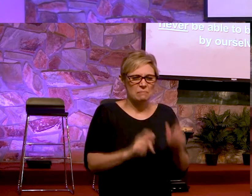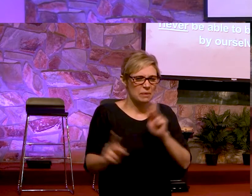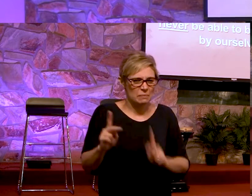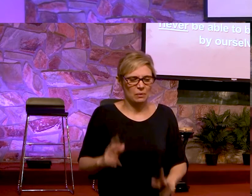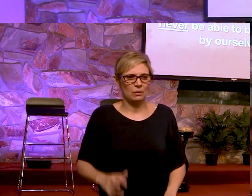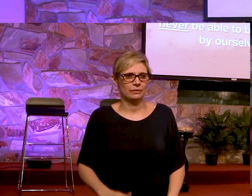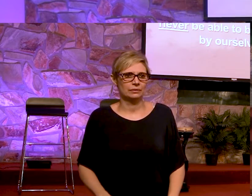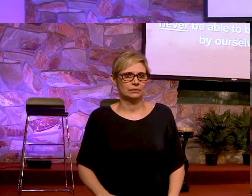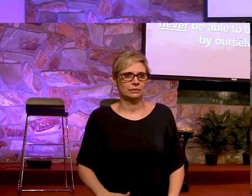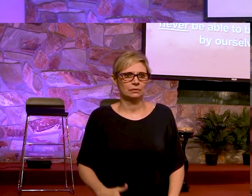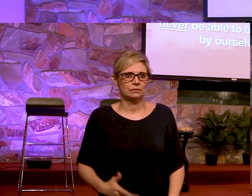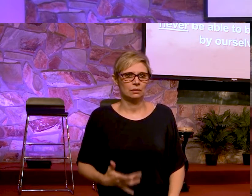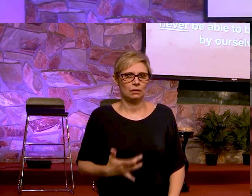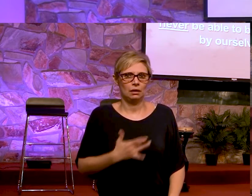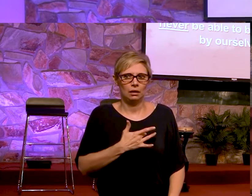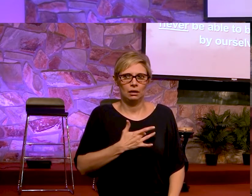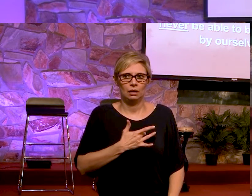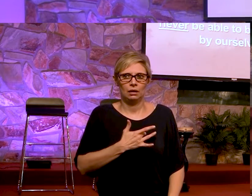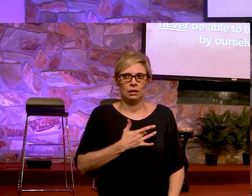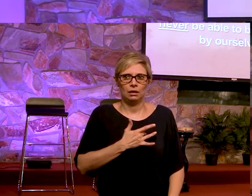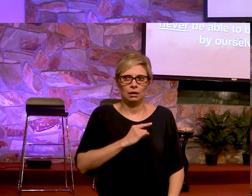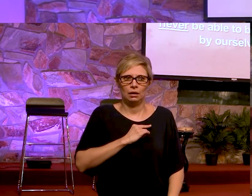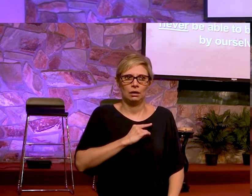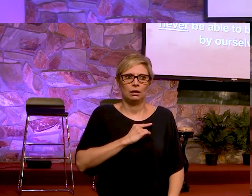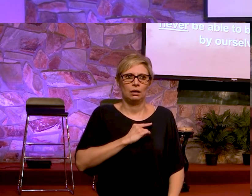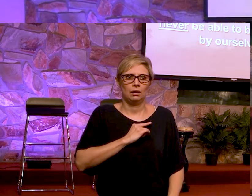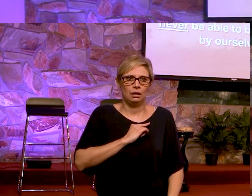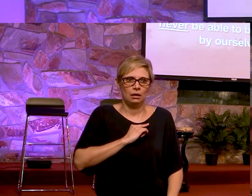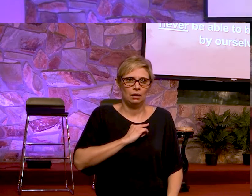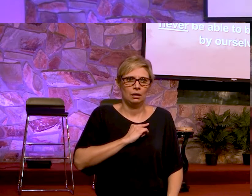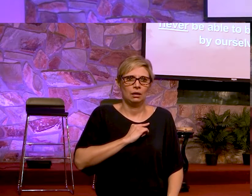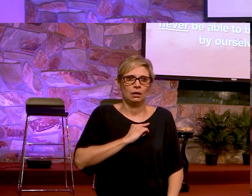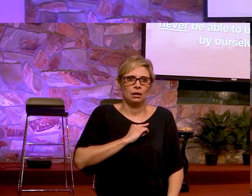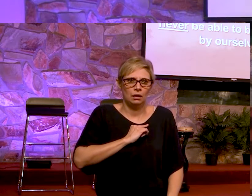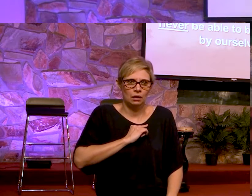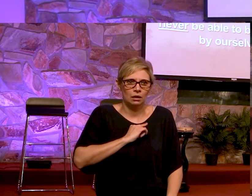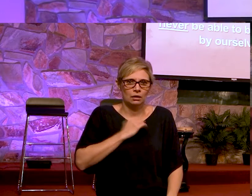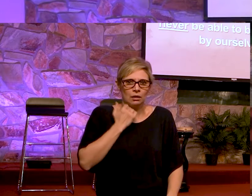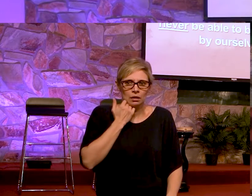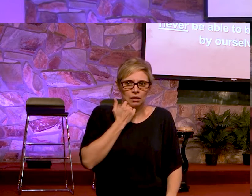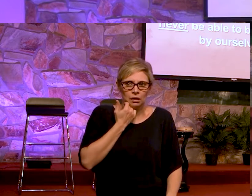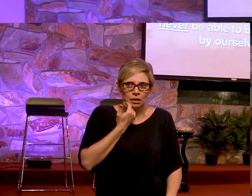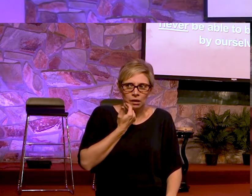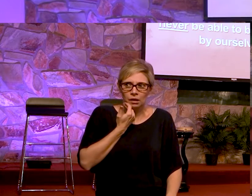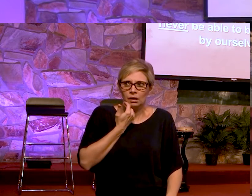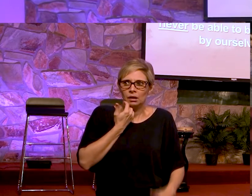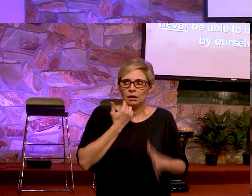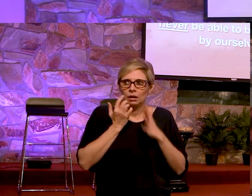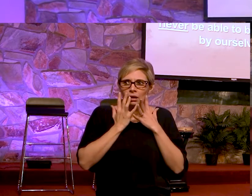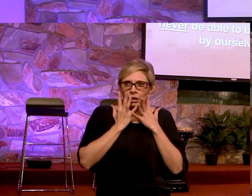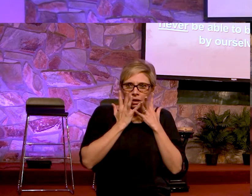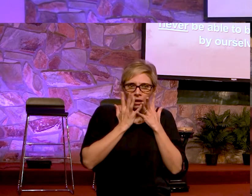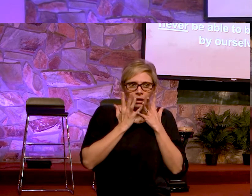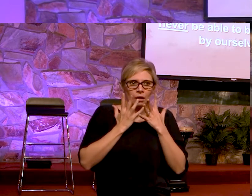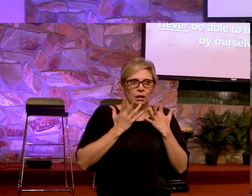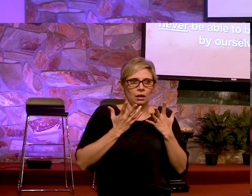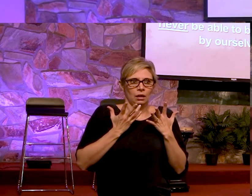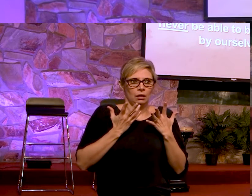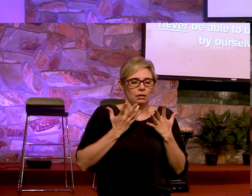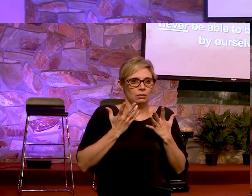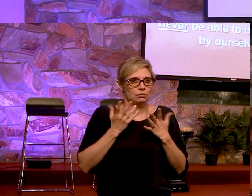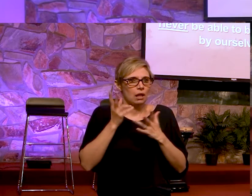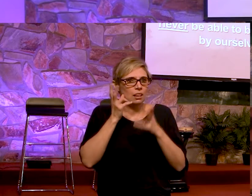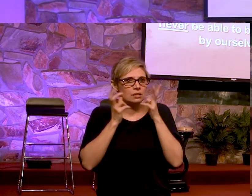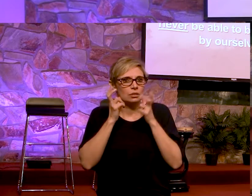And we start to allow that guilt and that shame to burden us, and discouragement sets in, and we start to listen to the wrong voices instead of listening